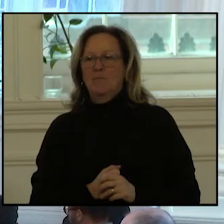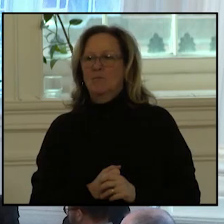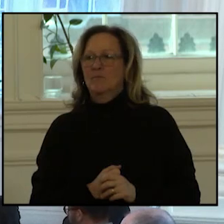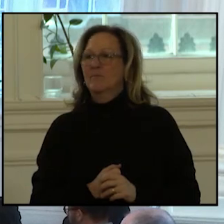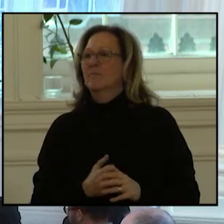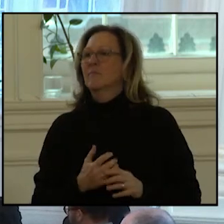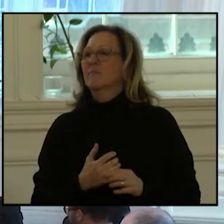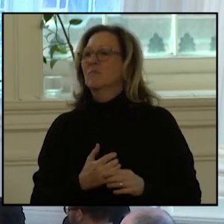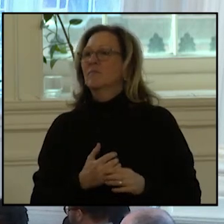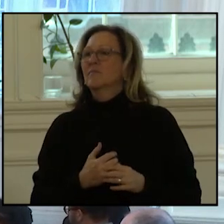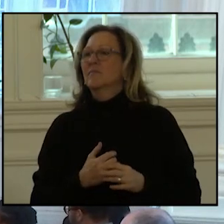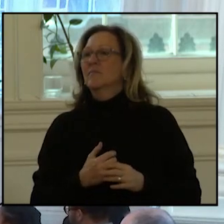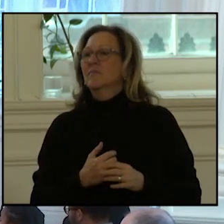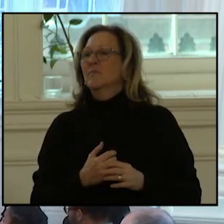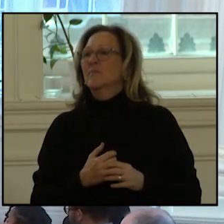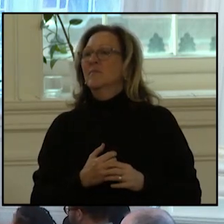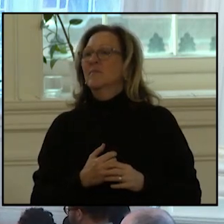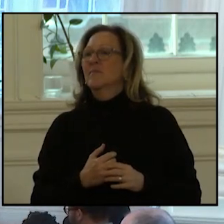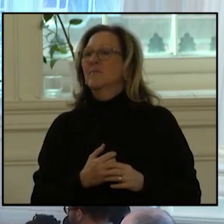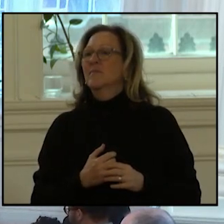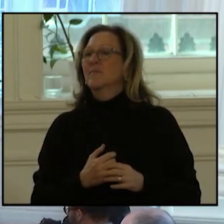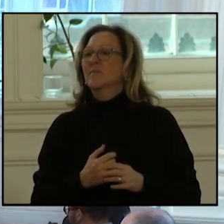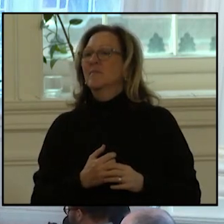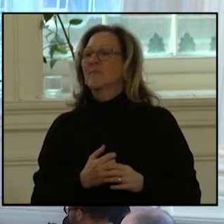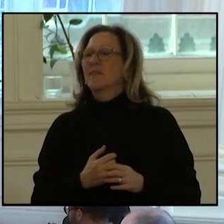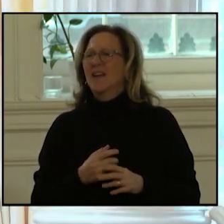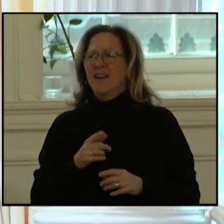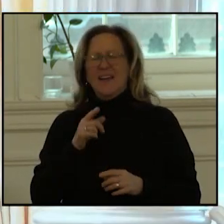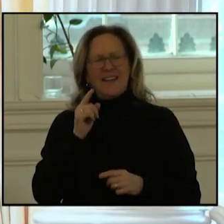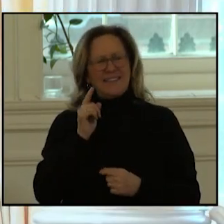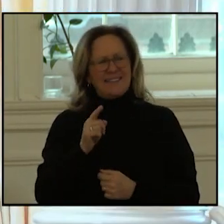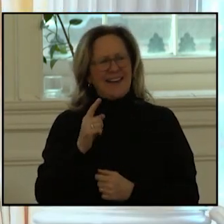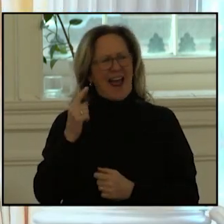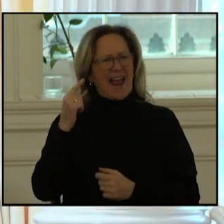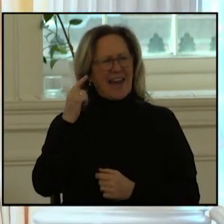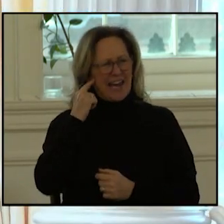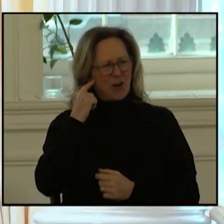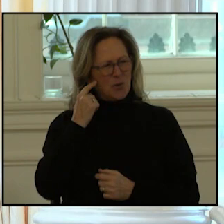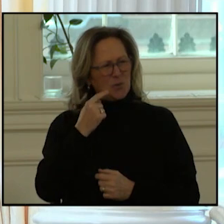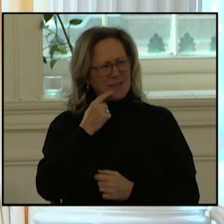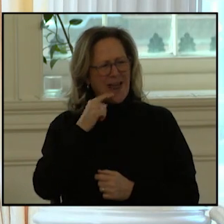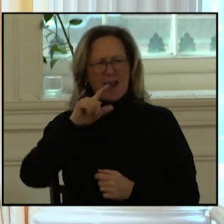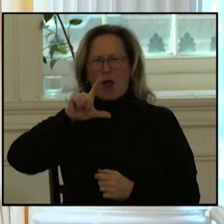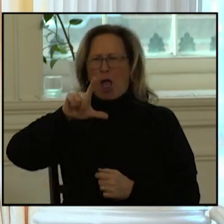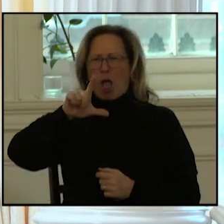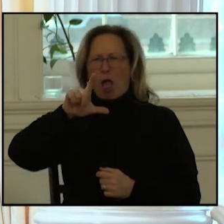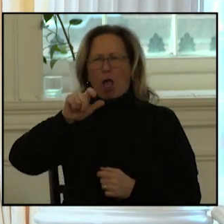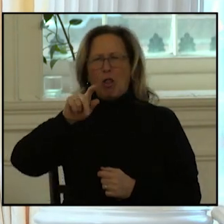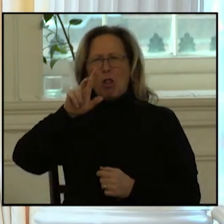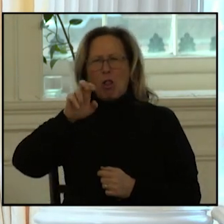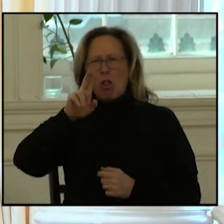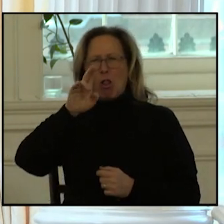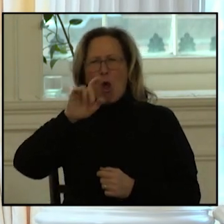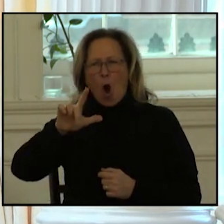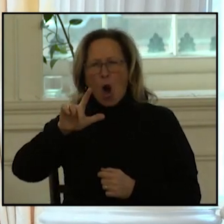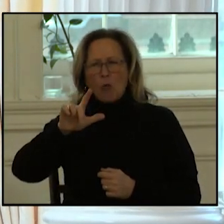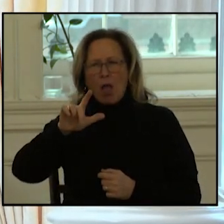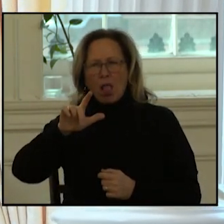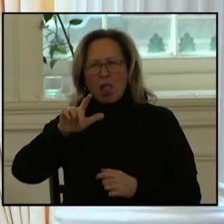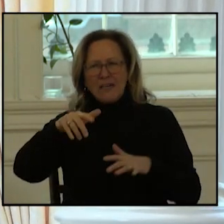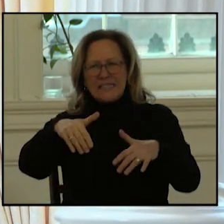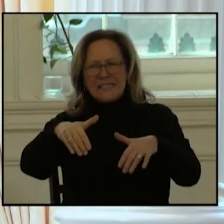you. So, did I hear you say at Laurel Cemetery that they had covered it over with